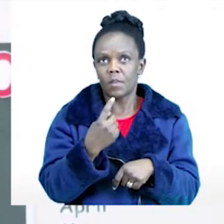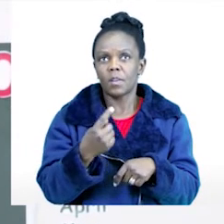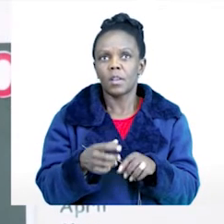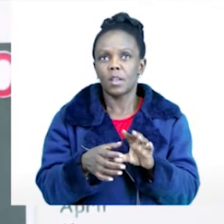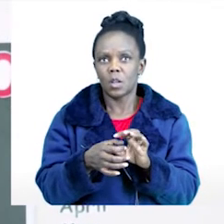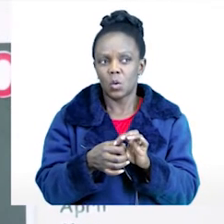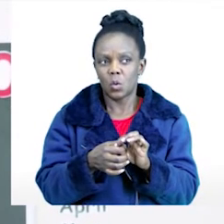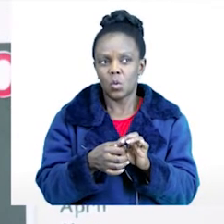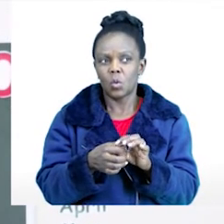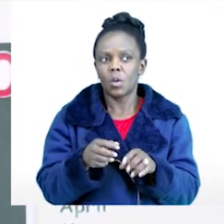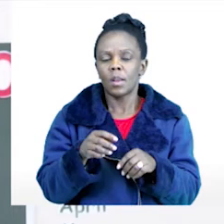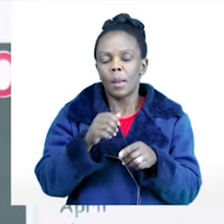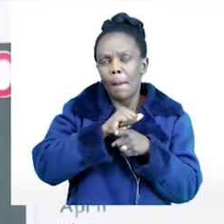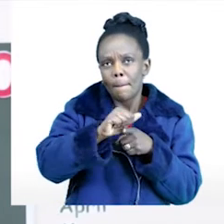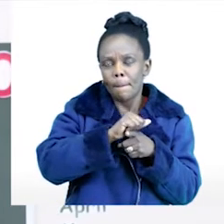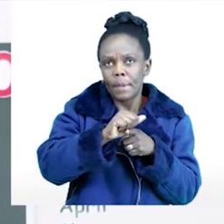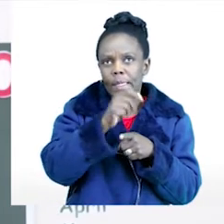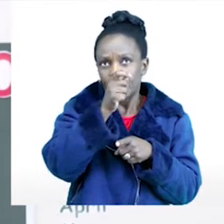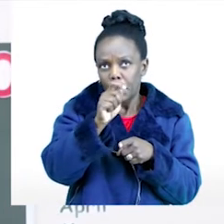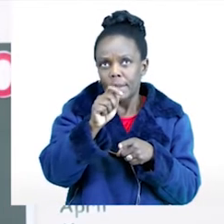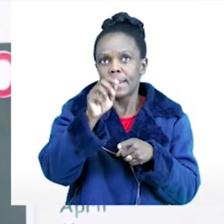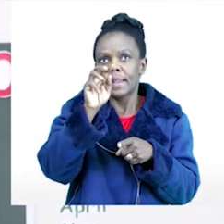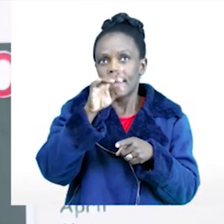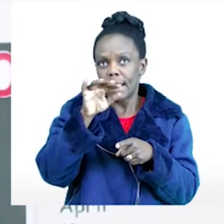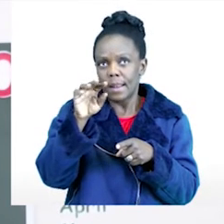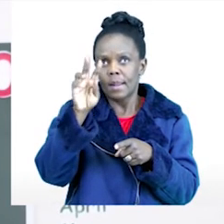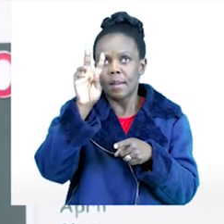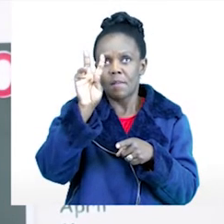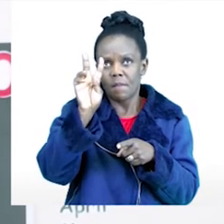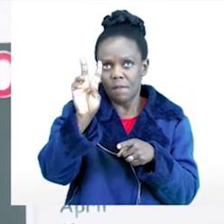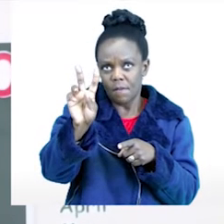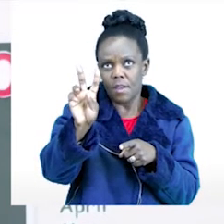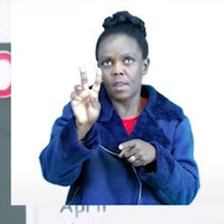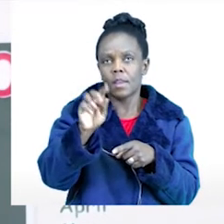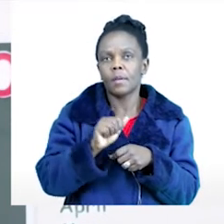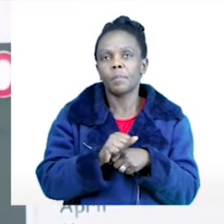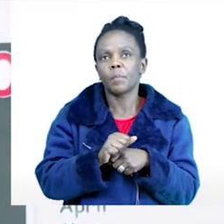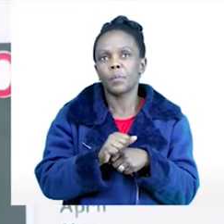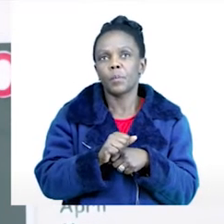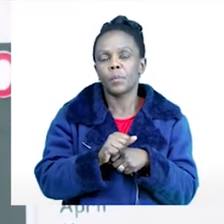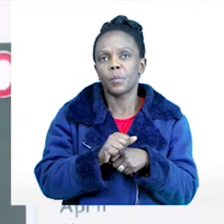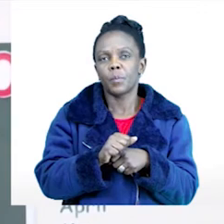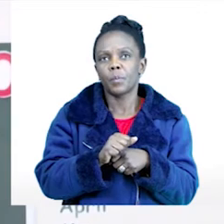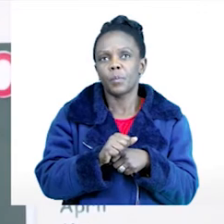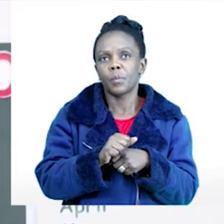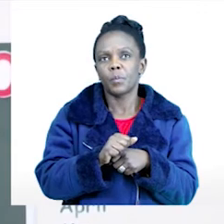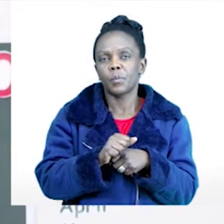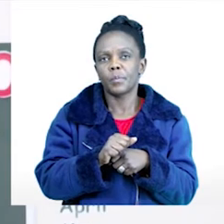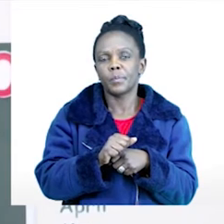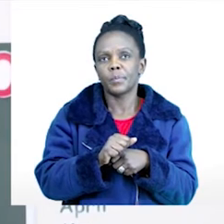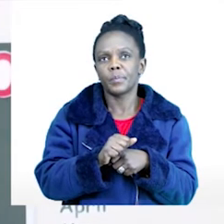word V, the letter V, and making the sound V, that your lines are nice and